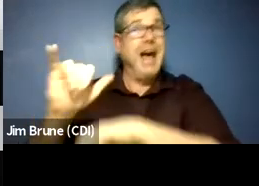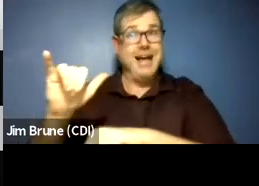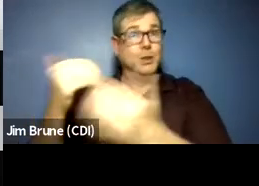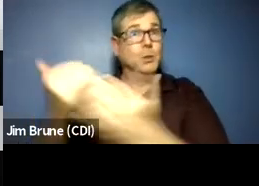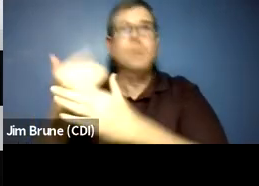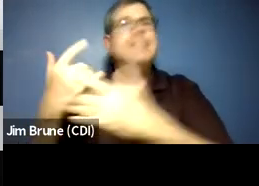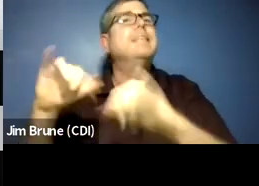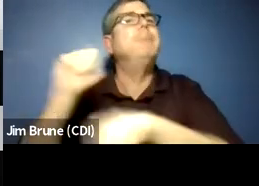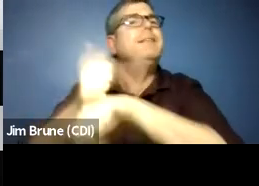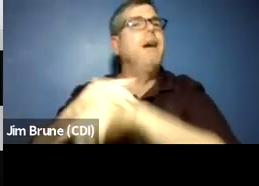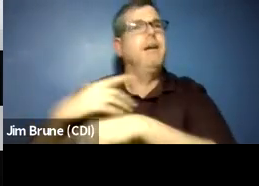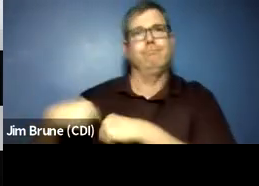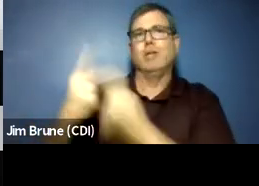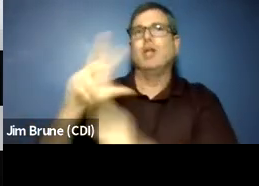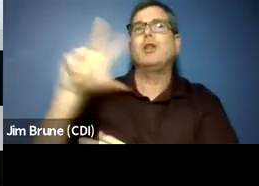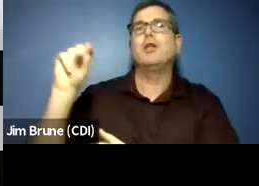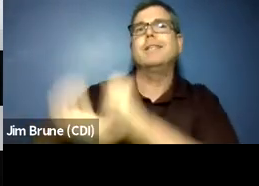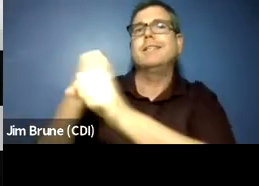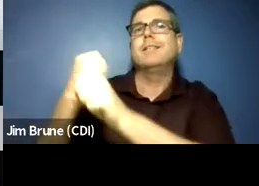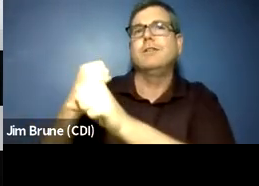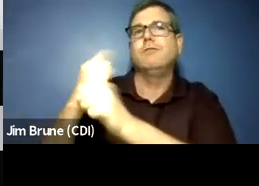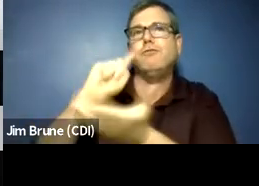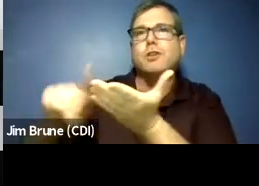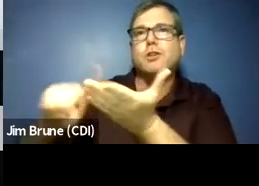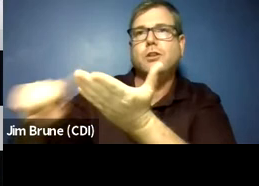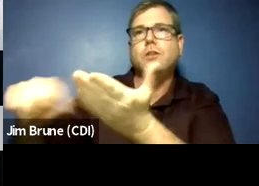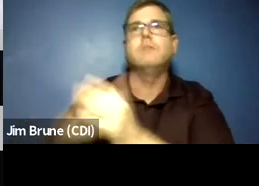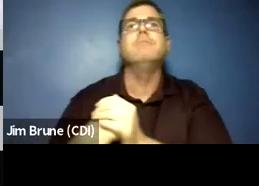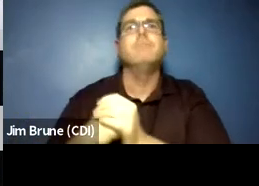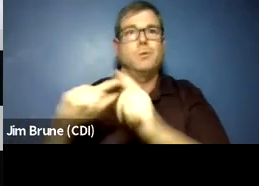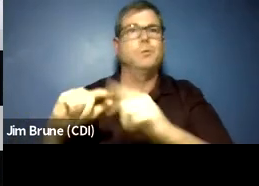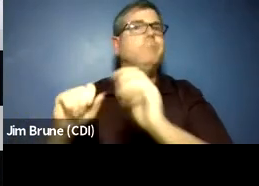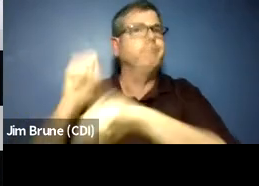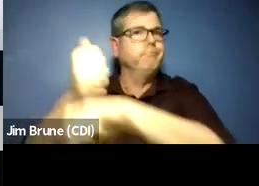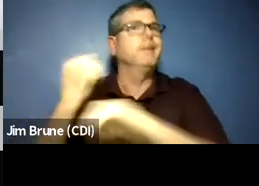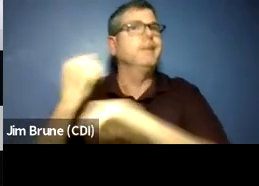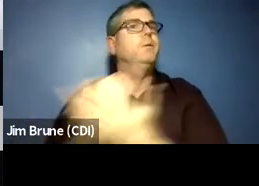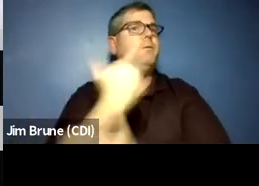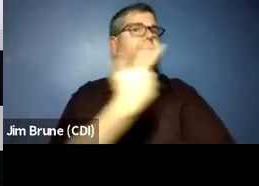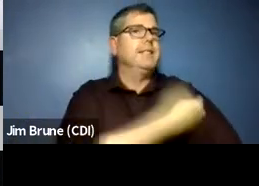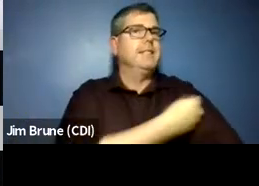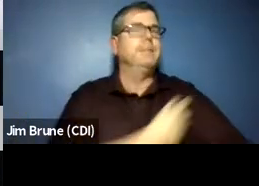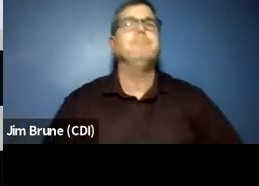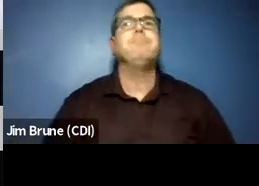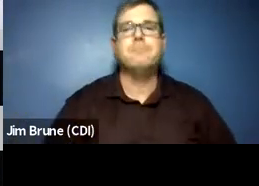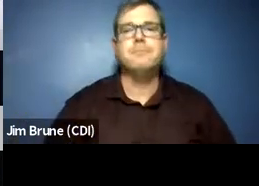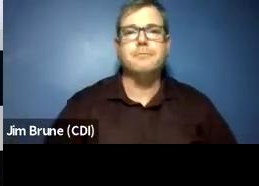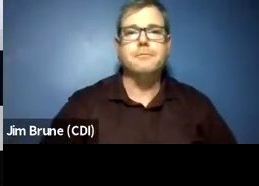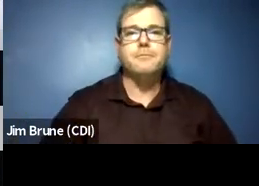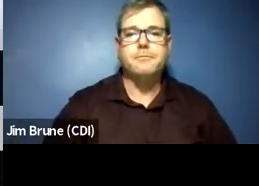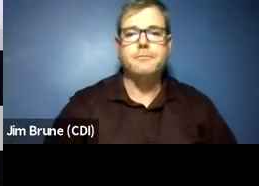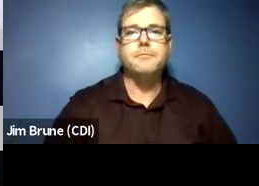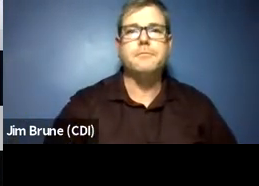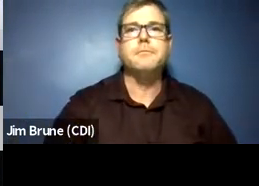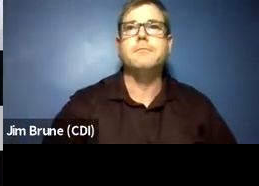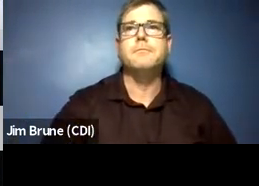quickly. The other question is, okay, yeah, you know, we have these studies that came through, these